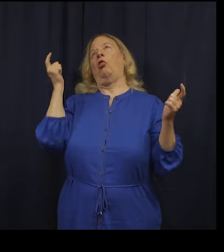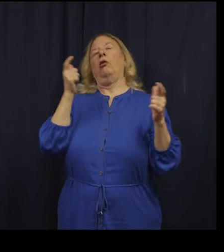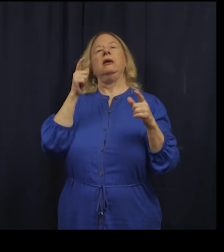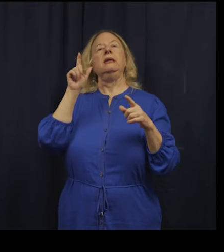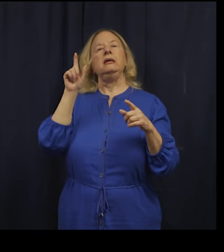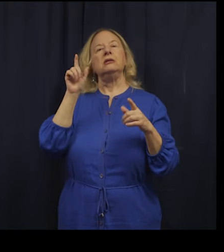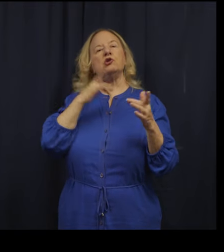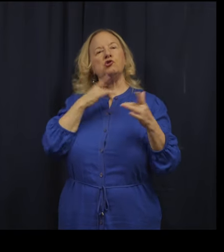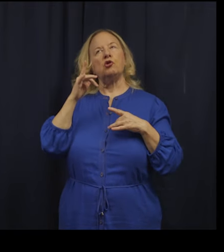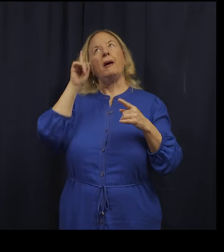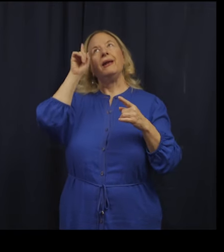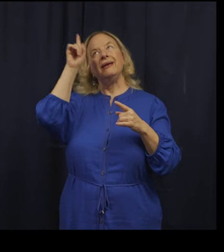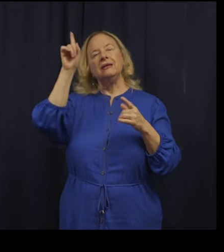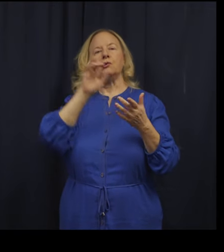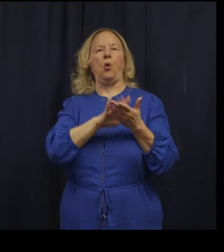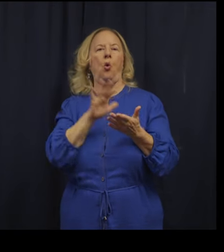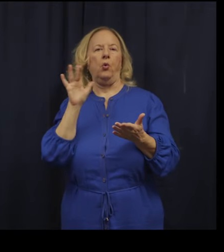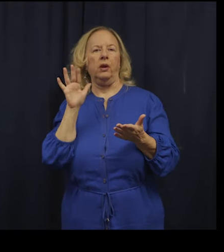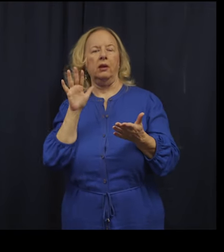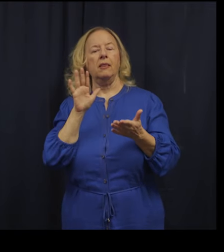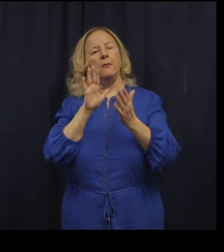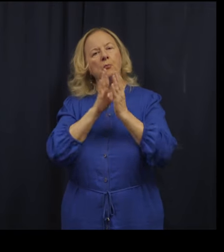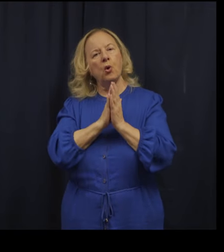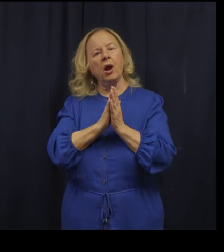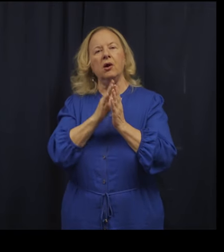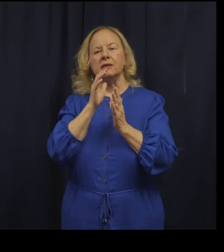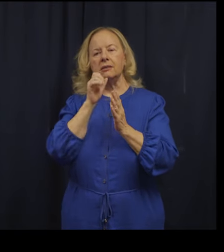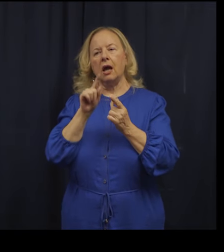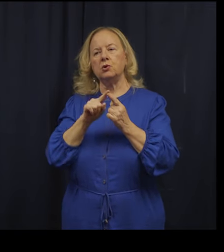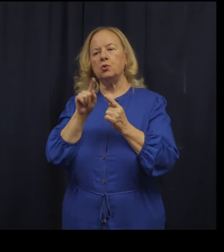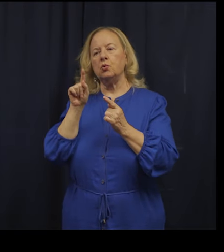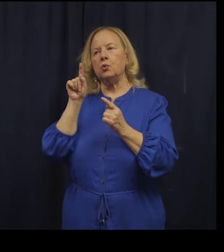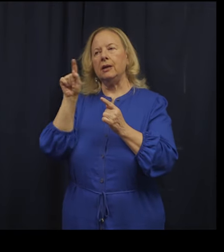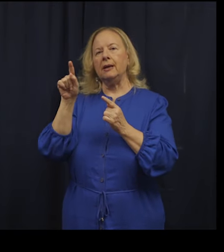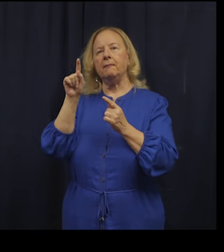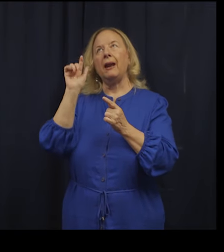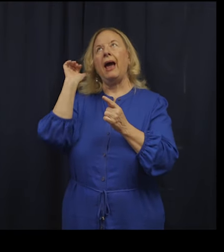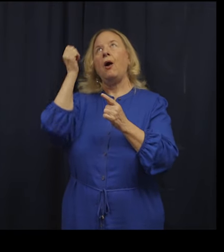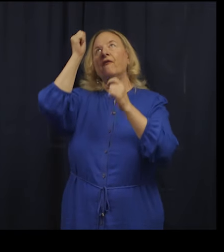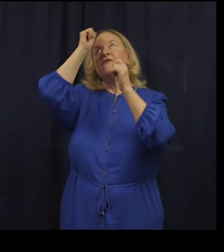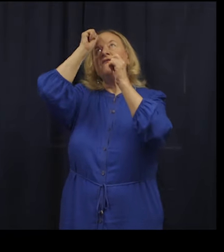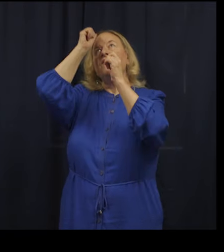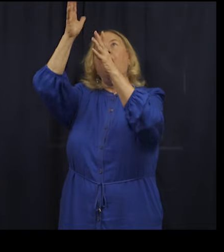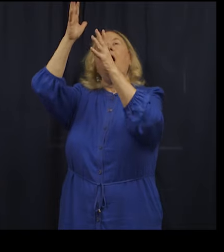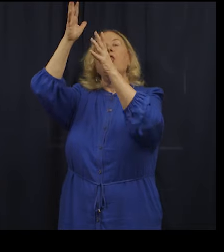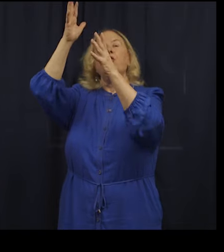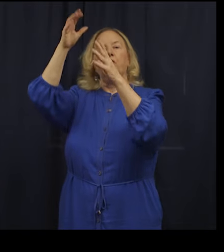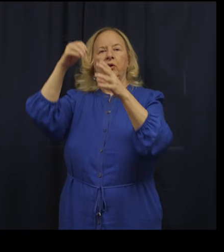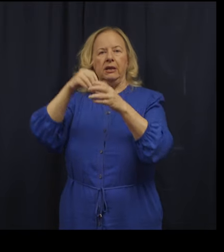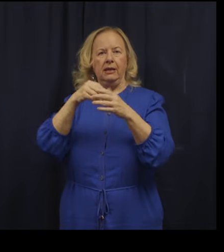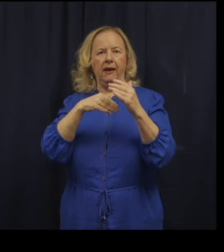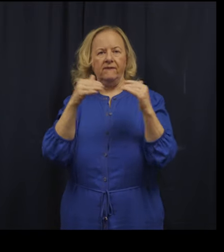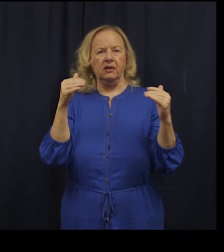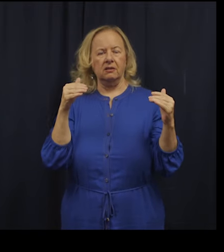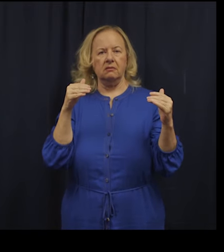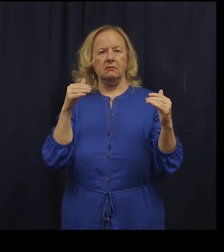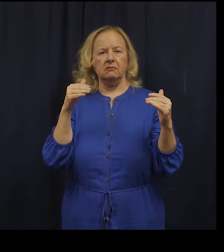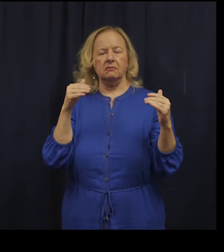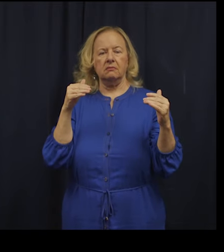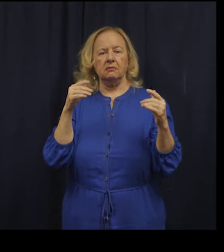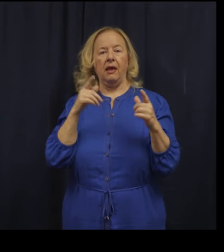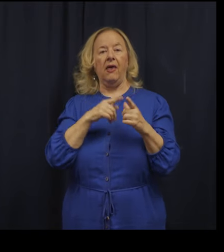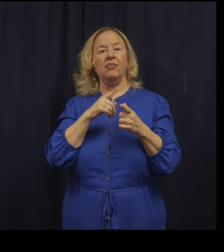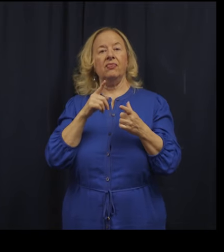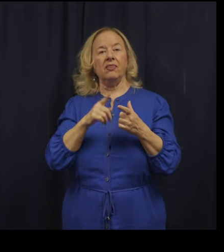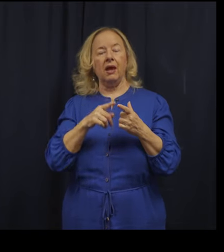the Father's glory, which is why he said the prayer is not to him, but our Father who art in heaven. Okay. And